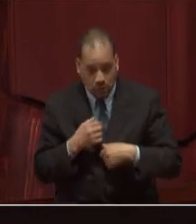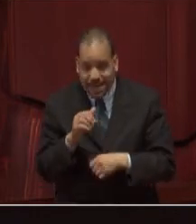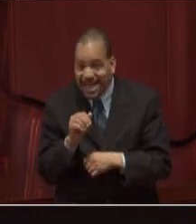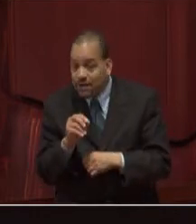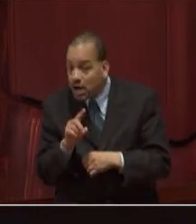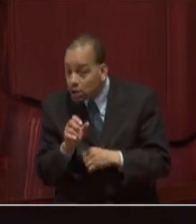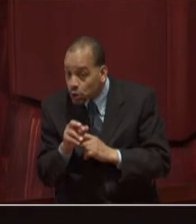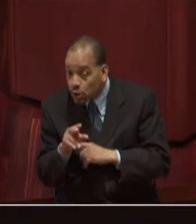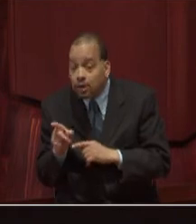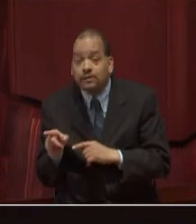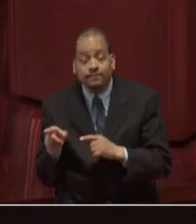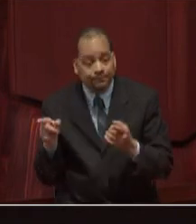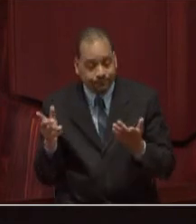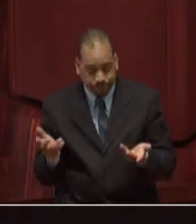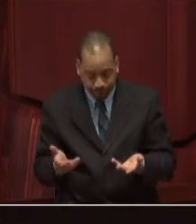fortune to join,